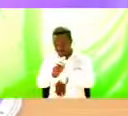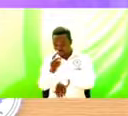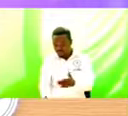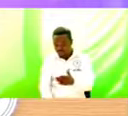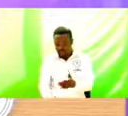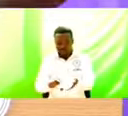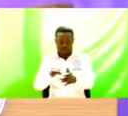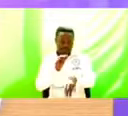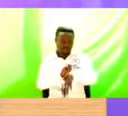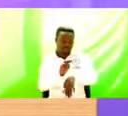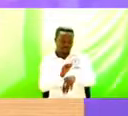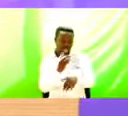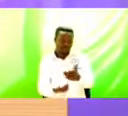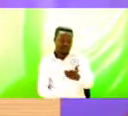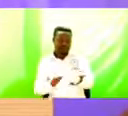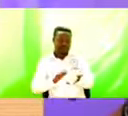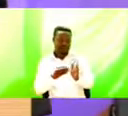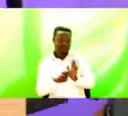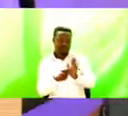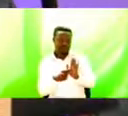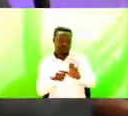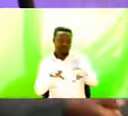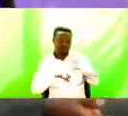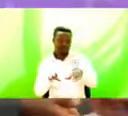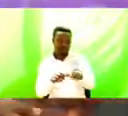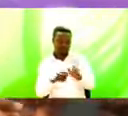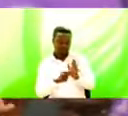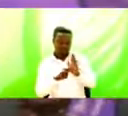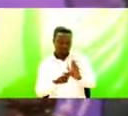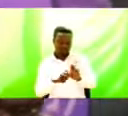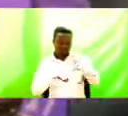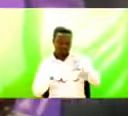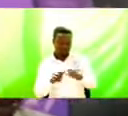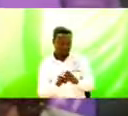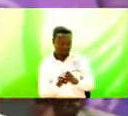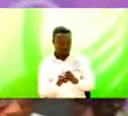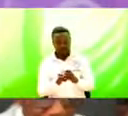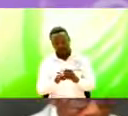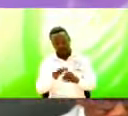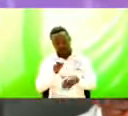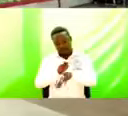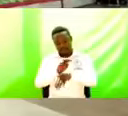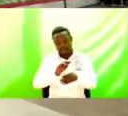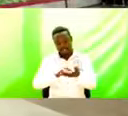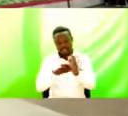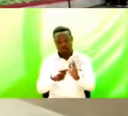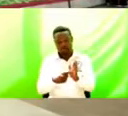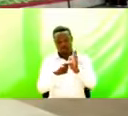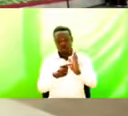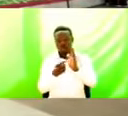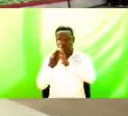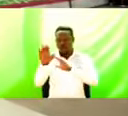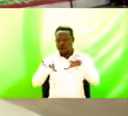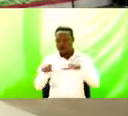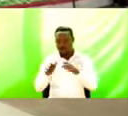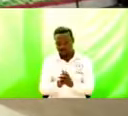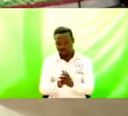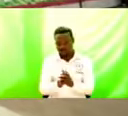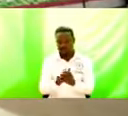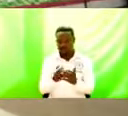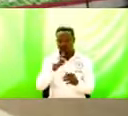is manifestation. Ministry is manifestation. Ministry is manifesting God. In fact,